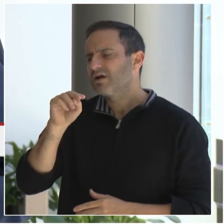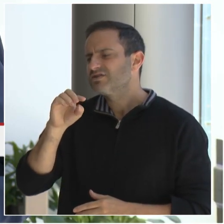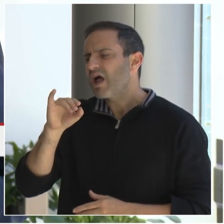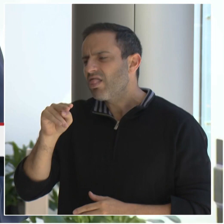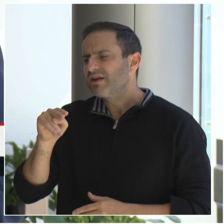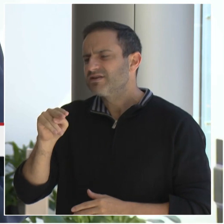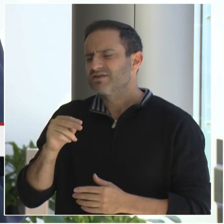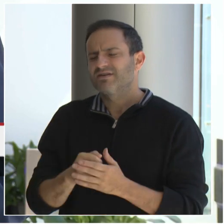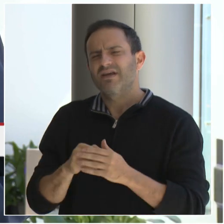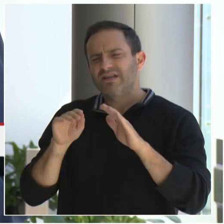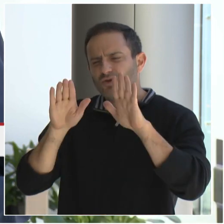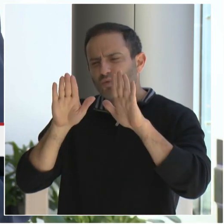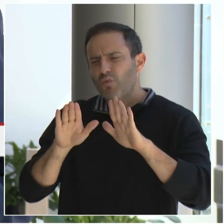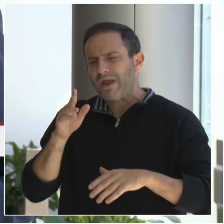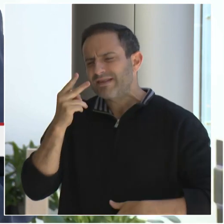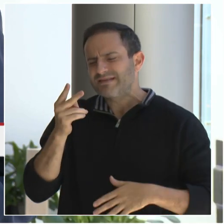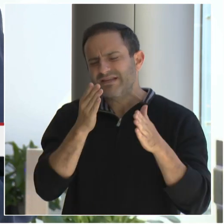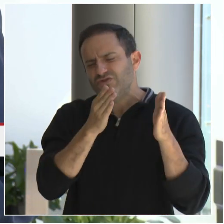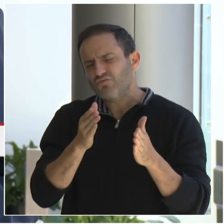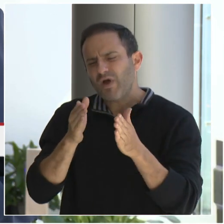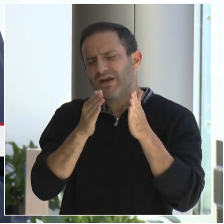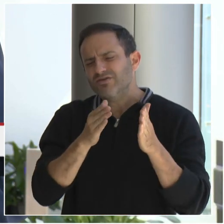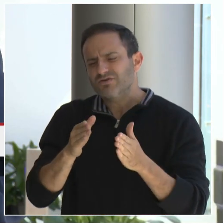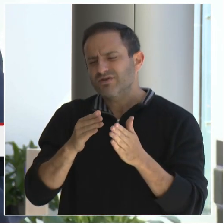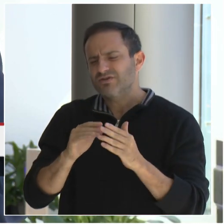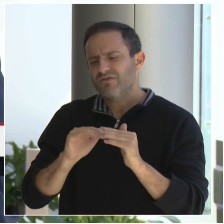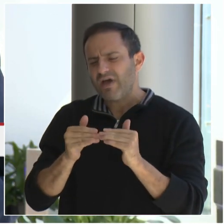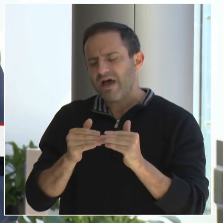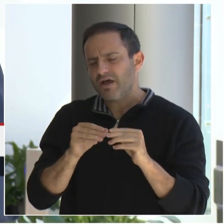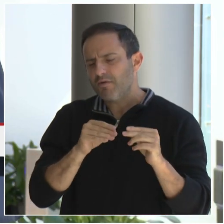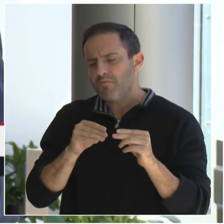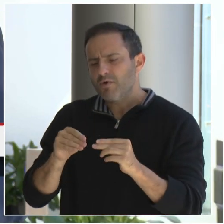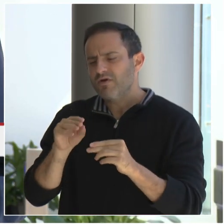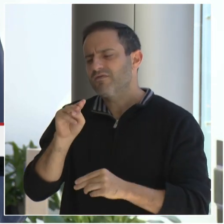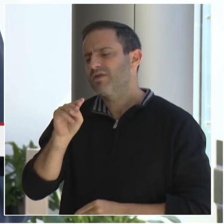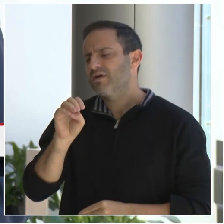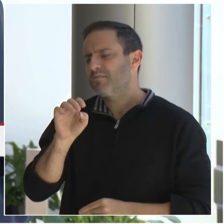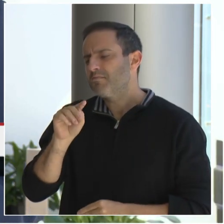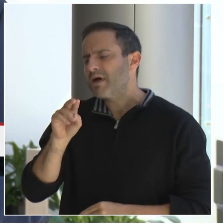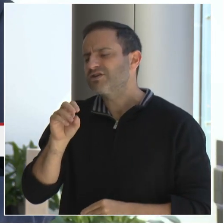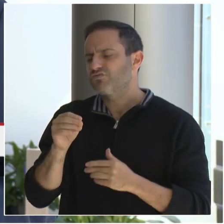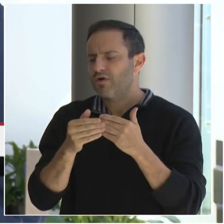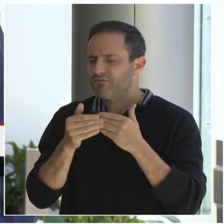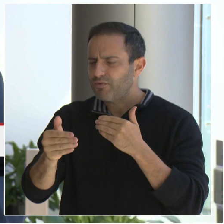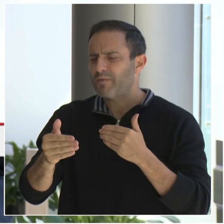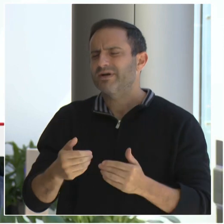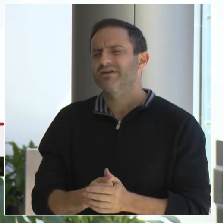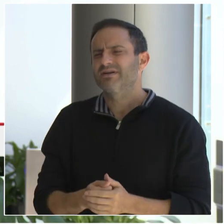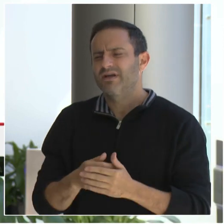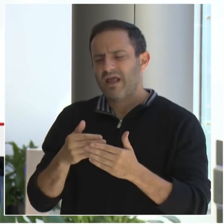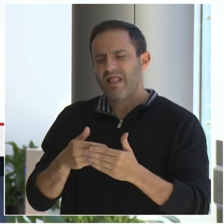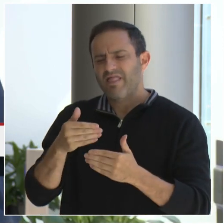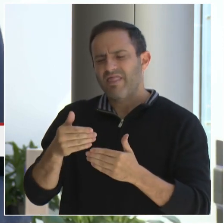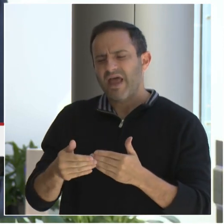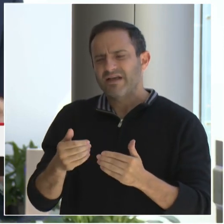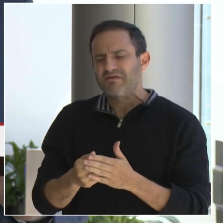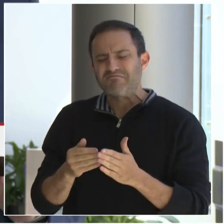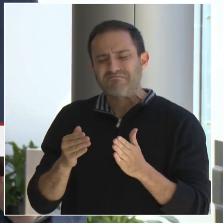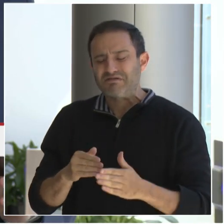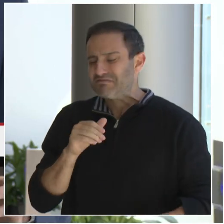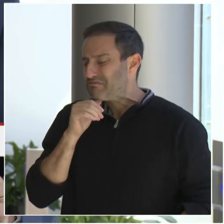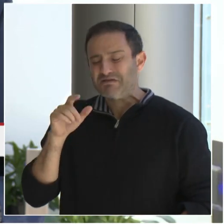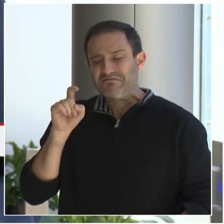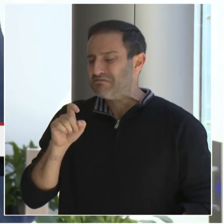just great to see strategy about how to move Metro forward. So thank you for all your remarks. So next up, someone that doesn't need a lot